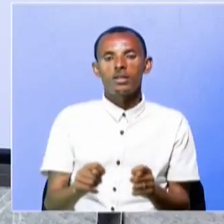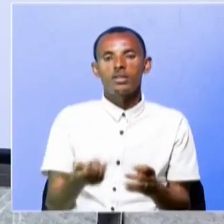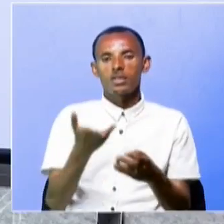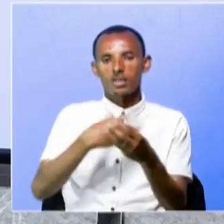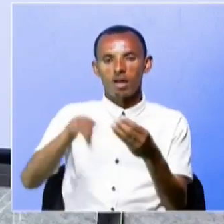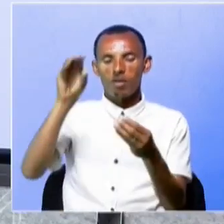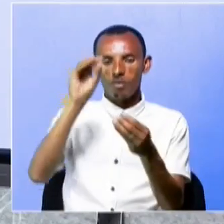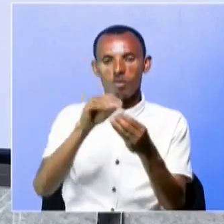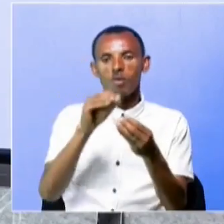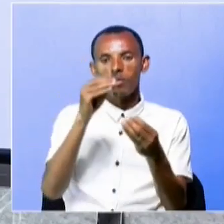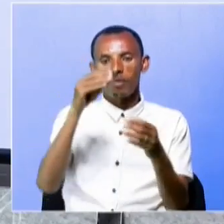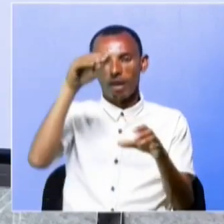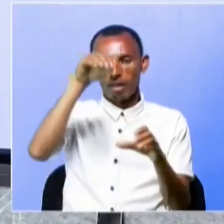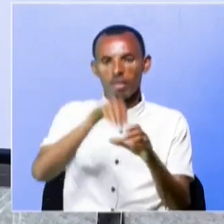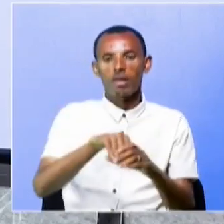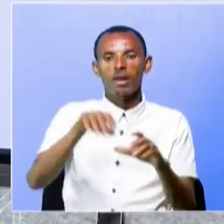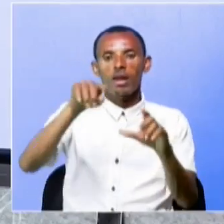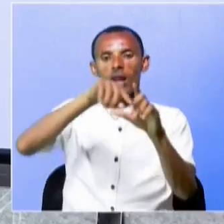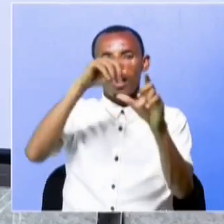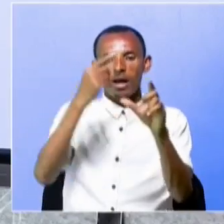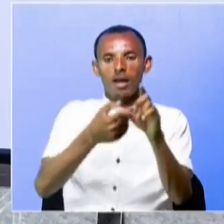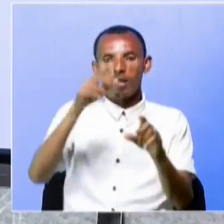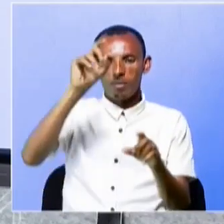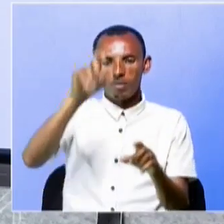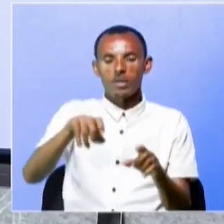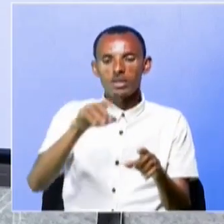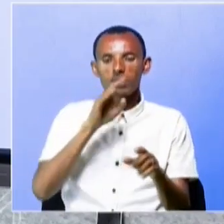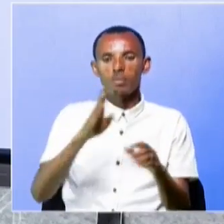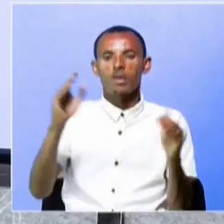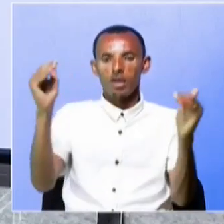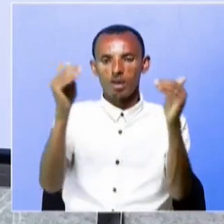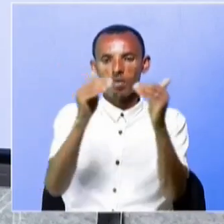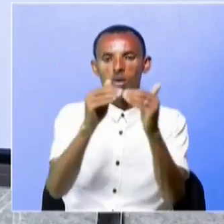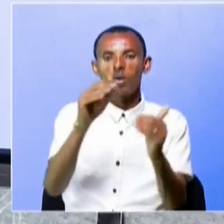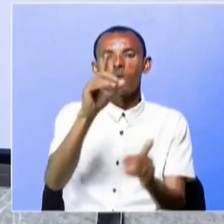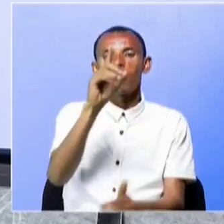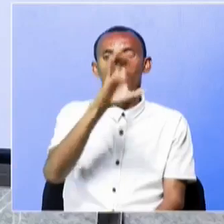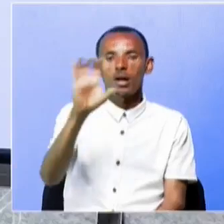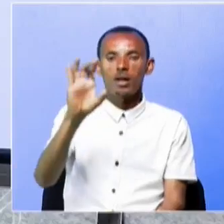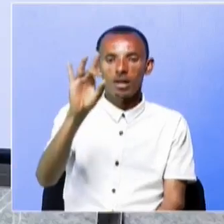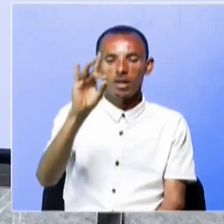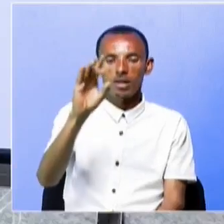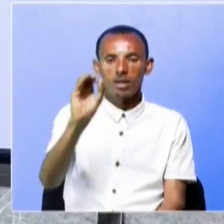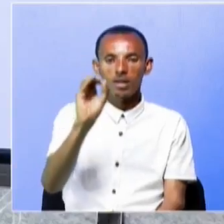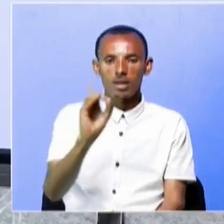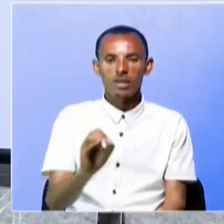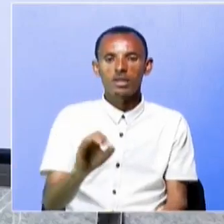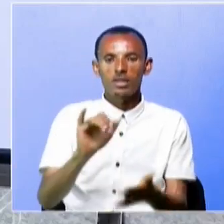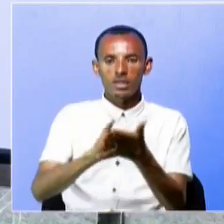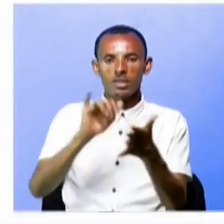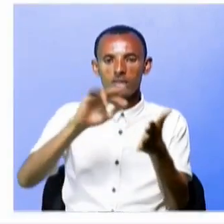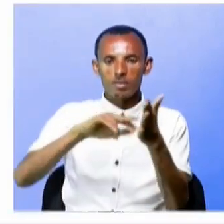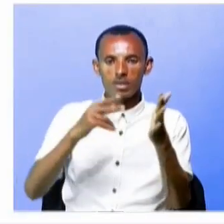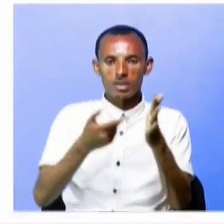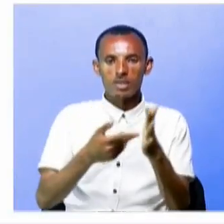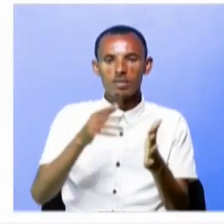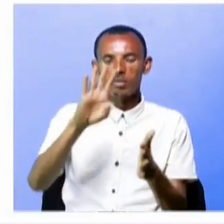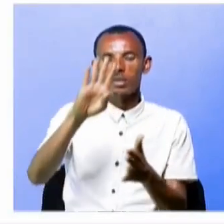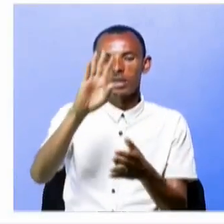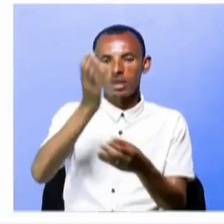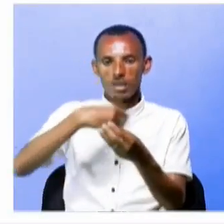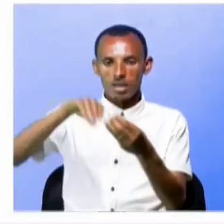of these interior angles must give up to 180 degrees. That means B